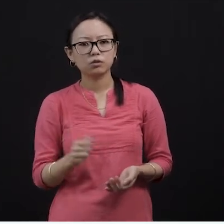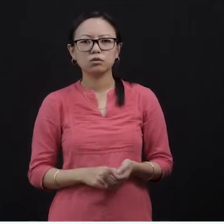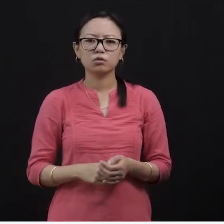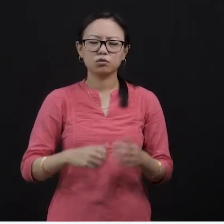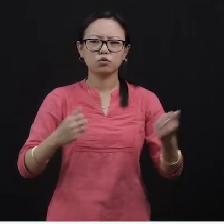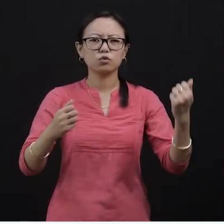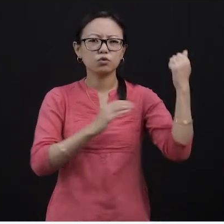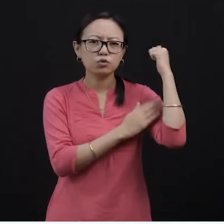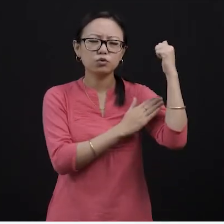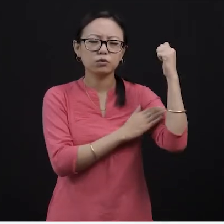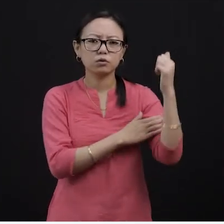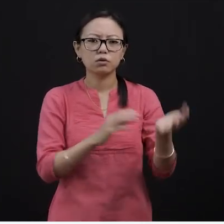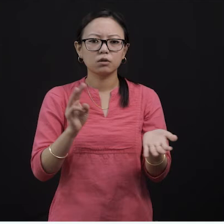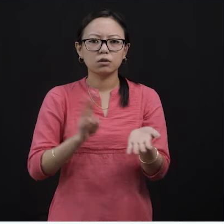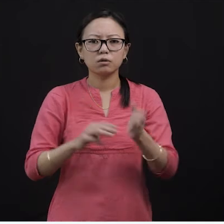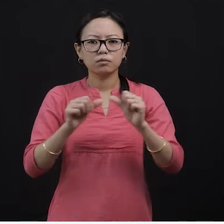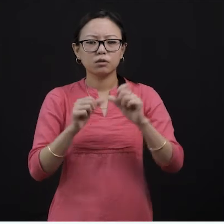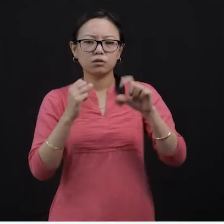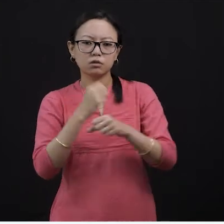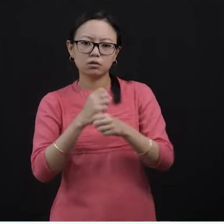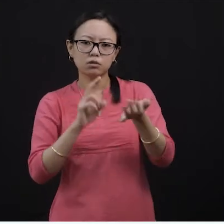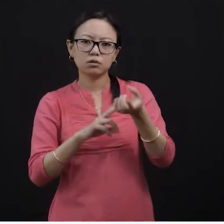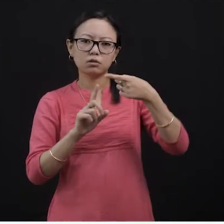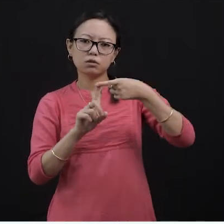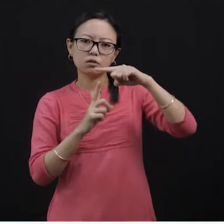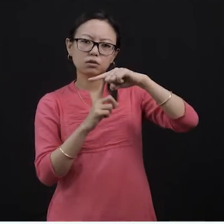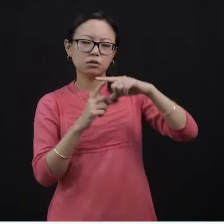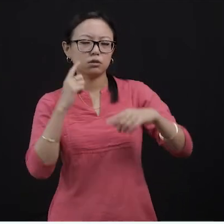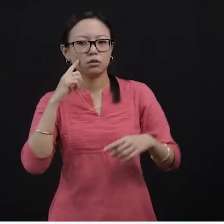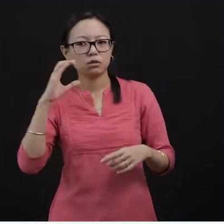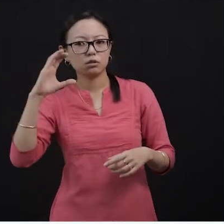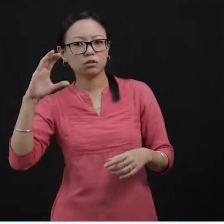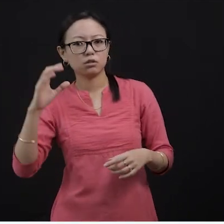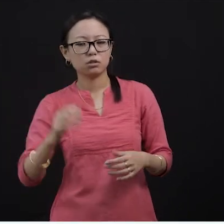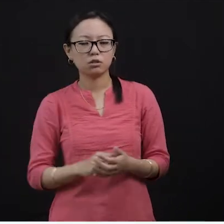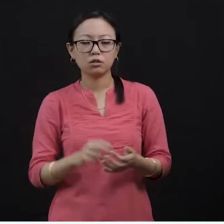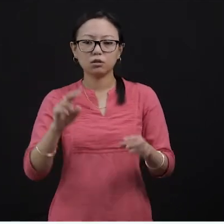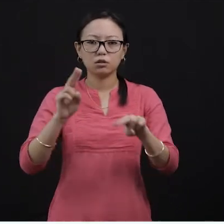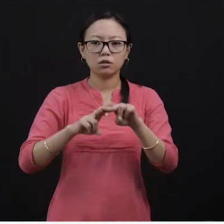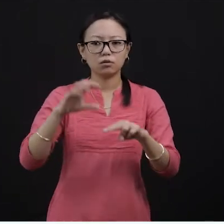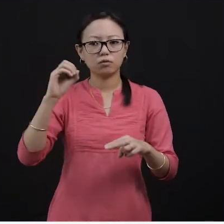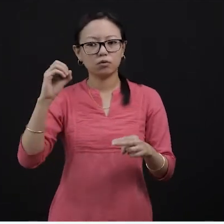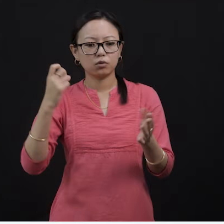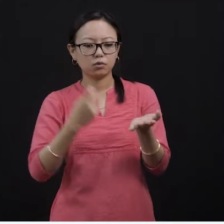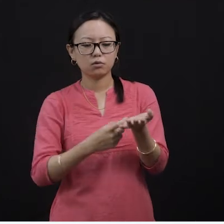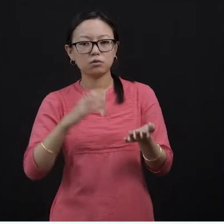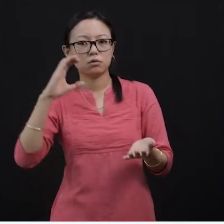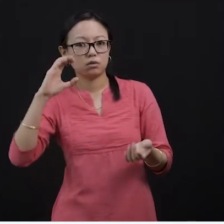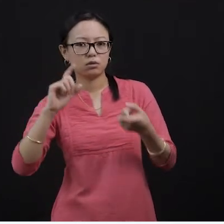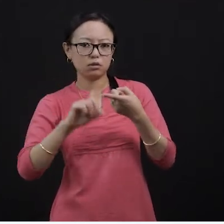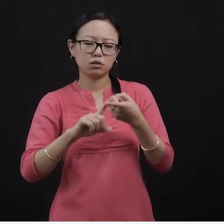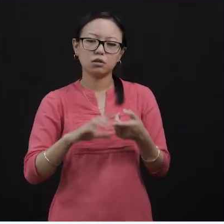force in the two ends of the pole. Okay? In these two ends of the